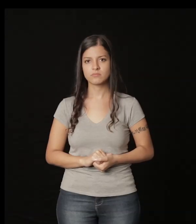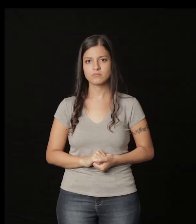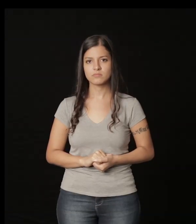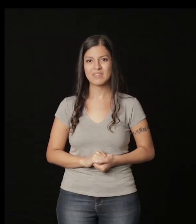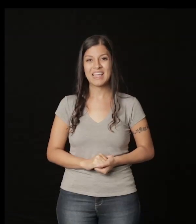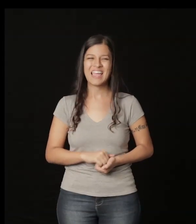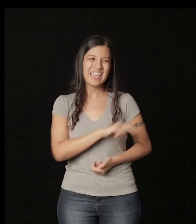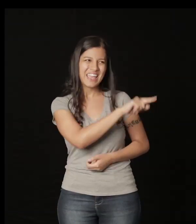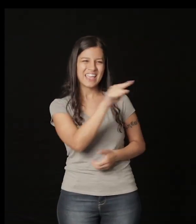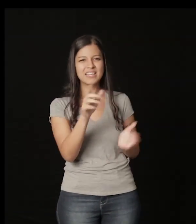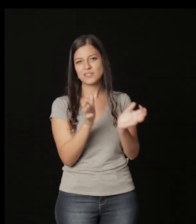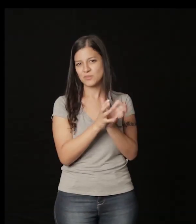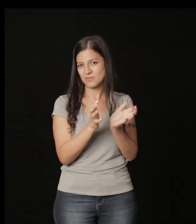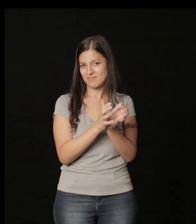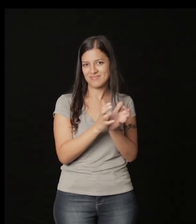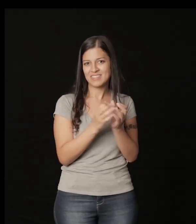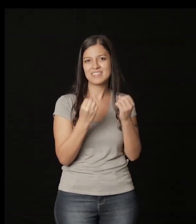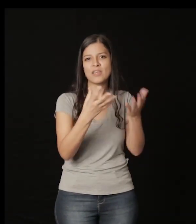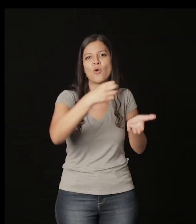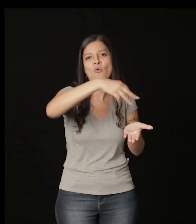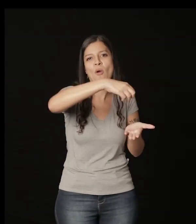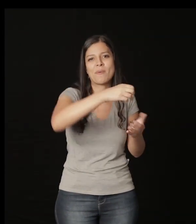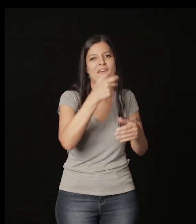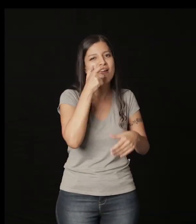We haven't sent them a copy.